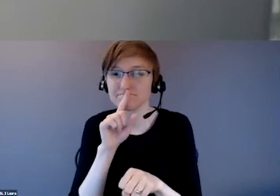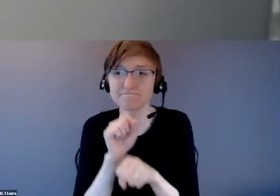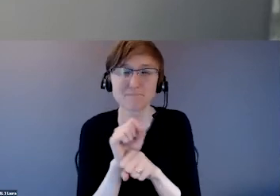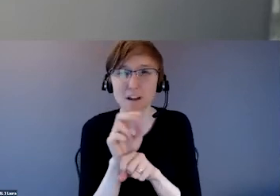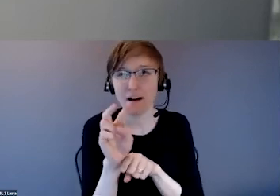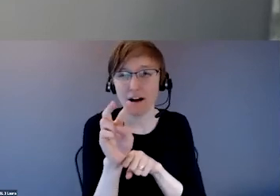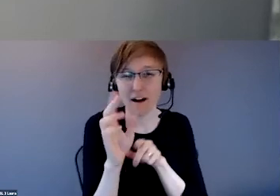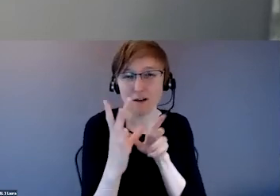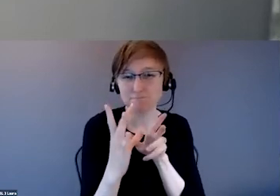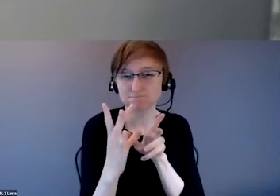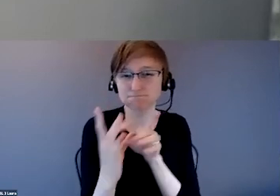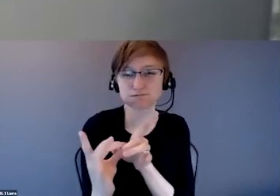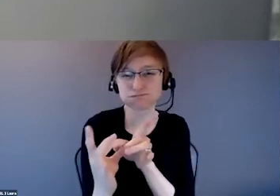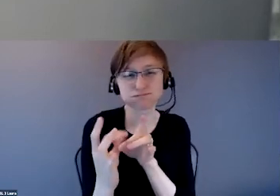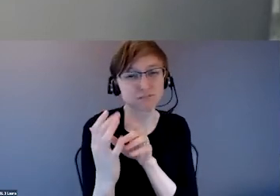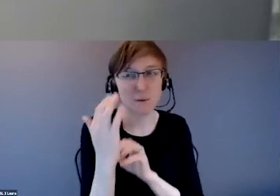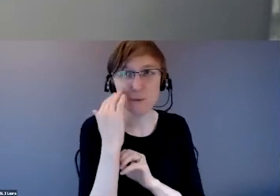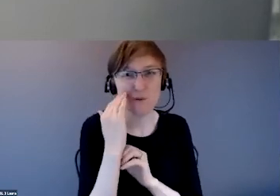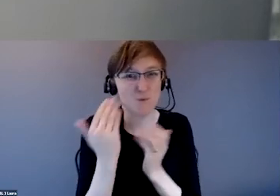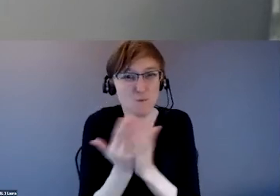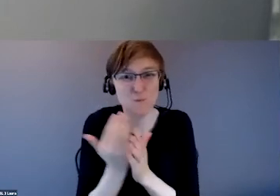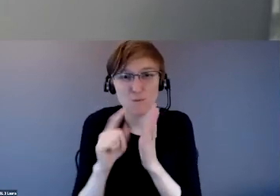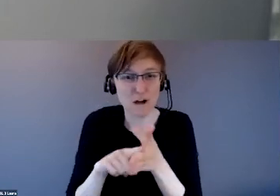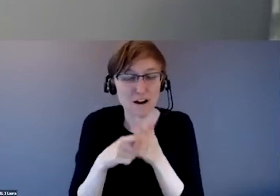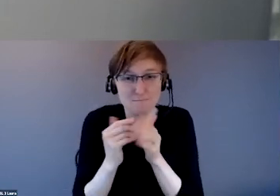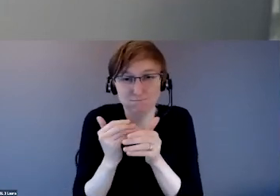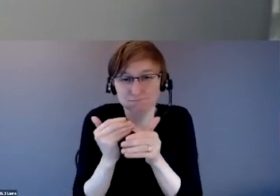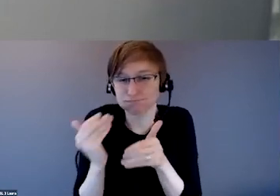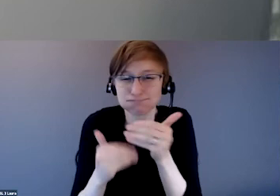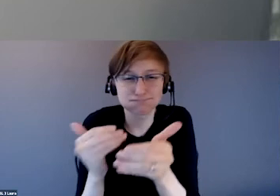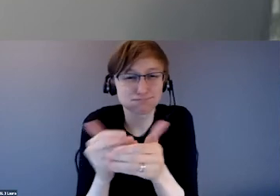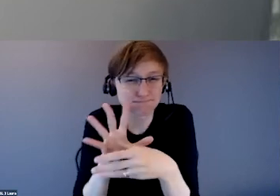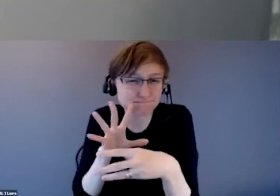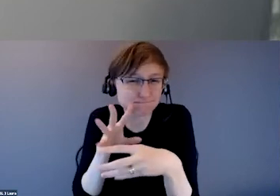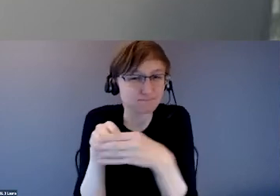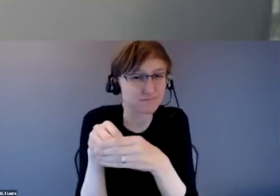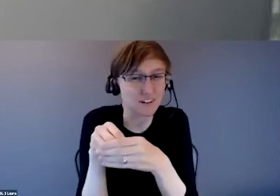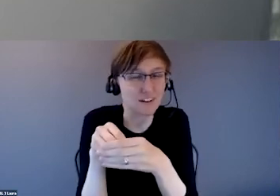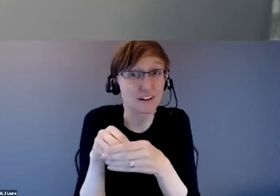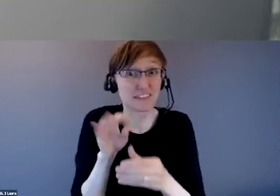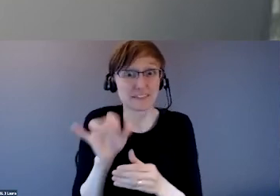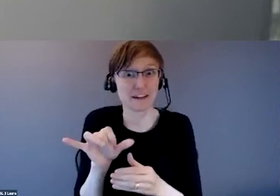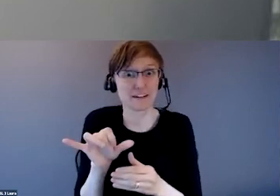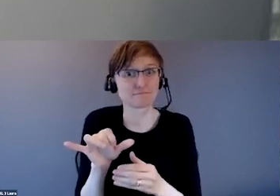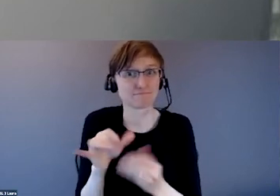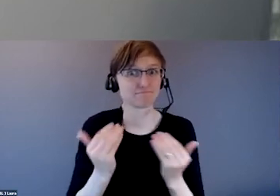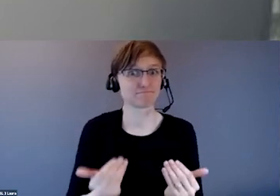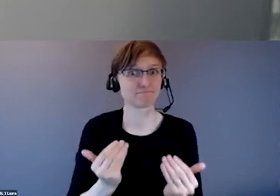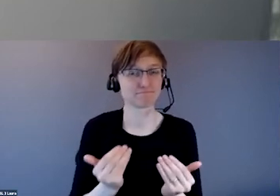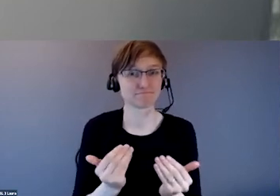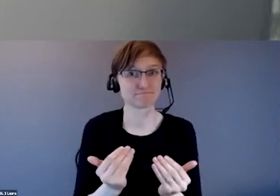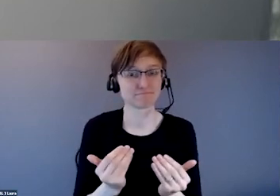just beginning and knowing that you were going to be part of it? I would suggest that's where we're at today. This is not a moment to